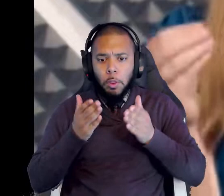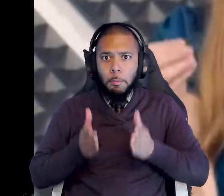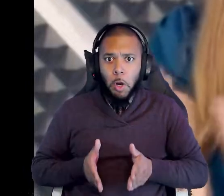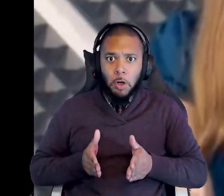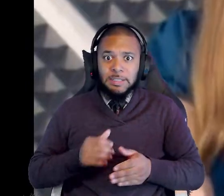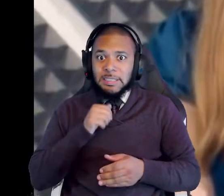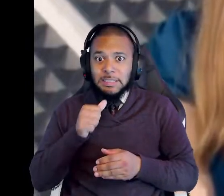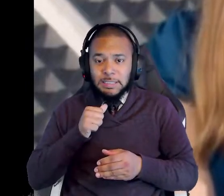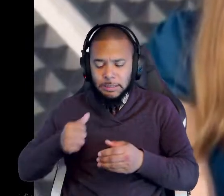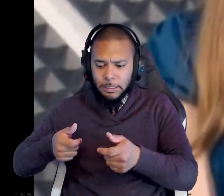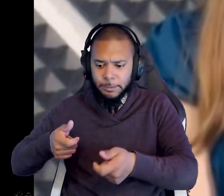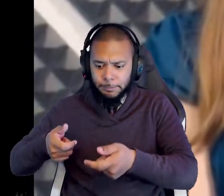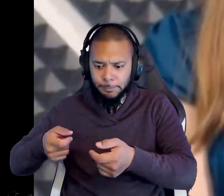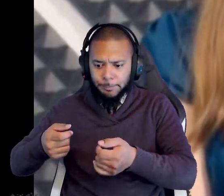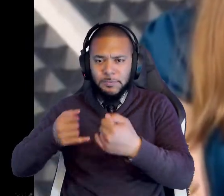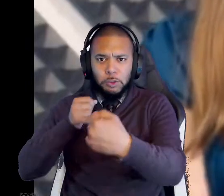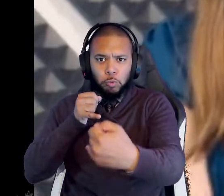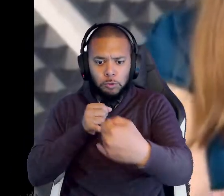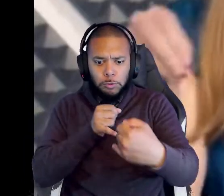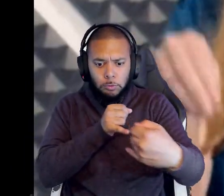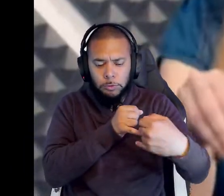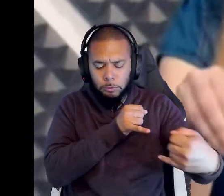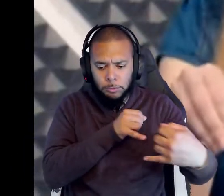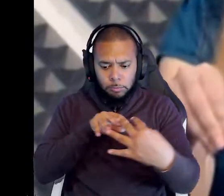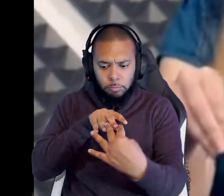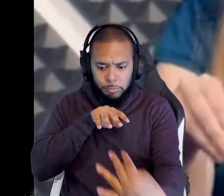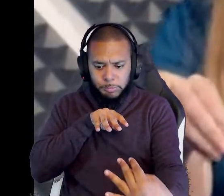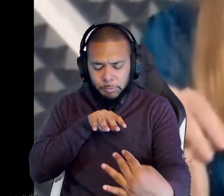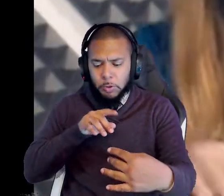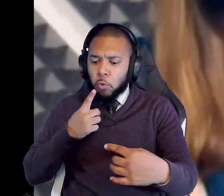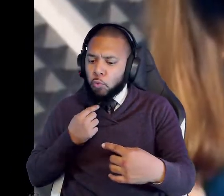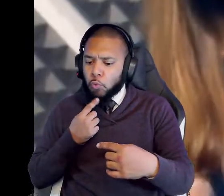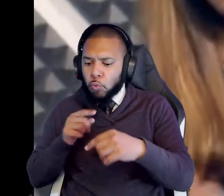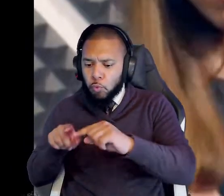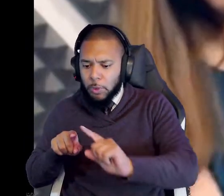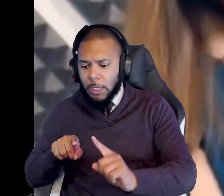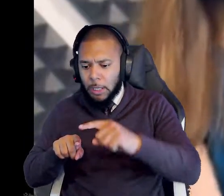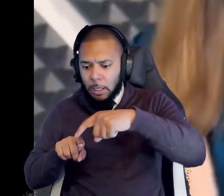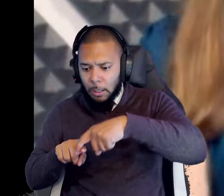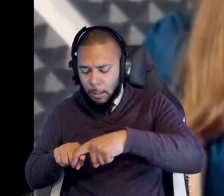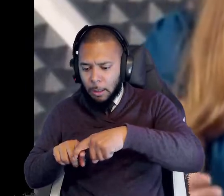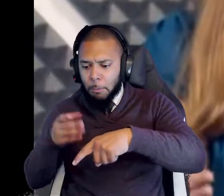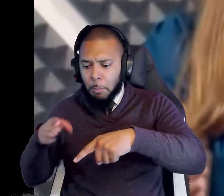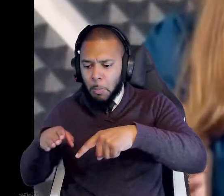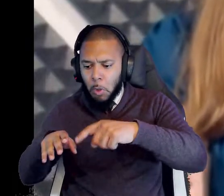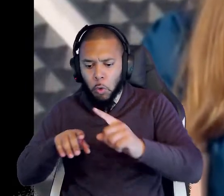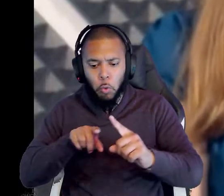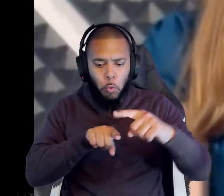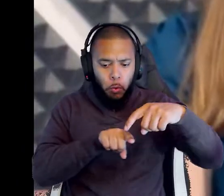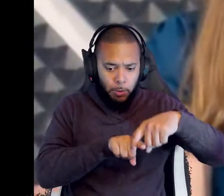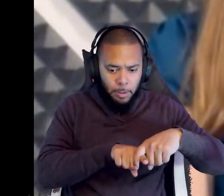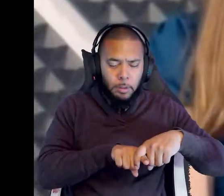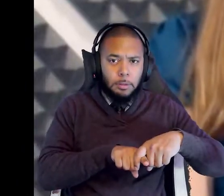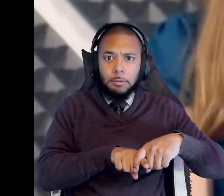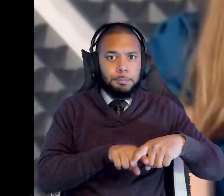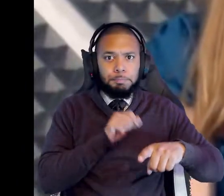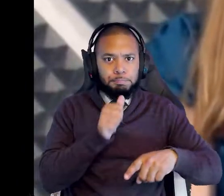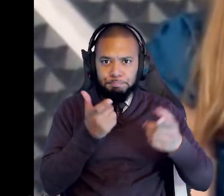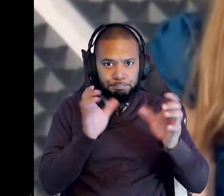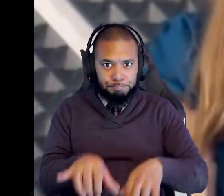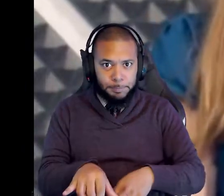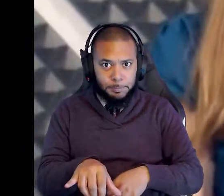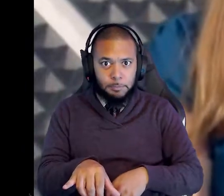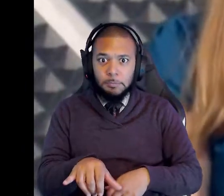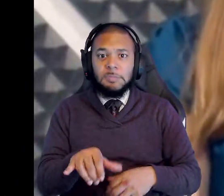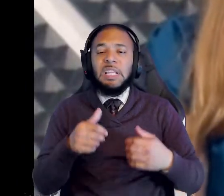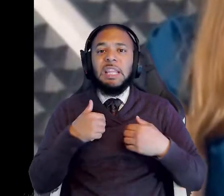lifting all of the strings and deciding, okay, now the red needs to be on top here and the blue needs to be on top here. Instead, they